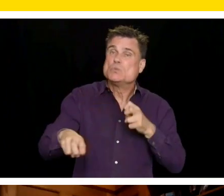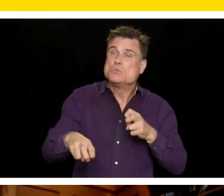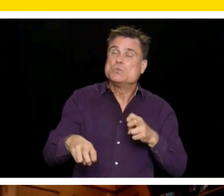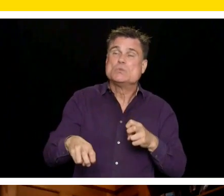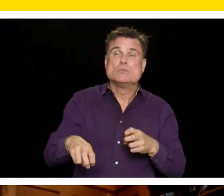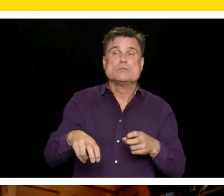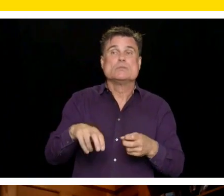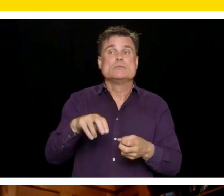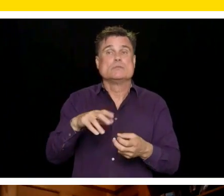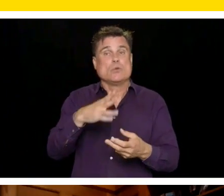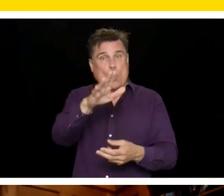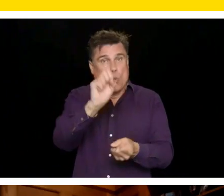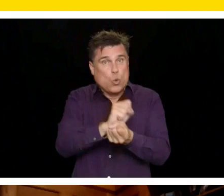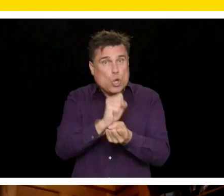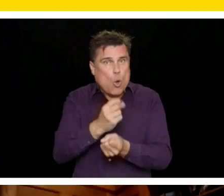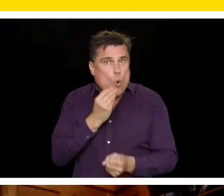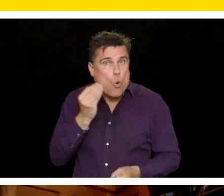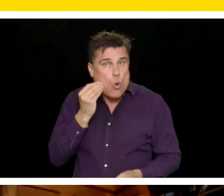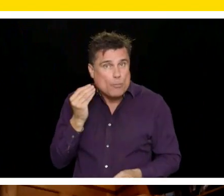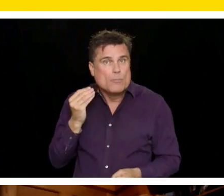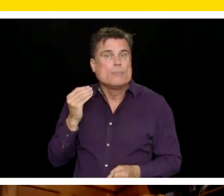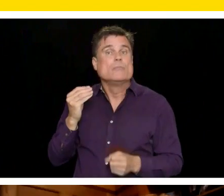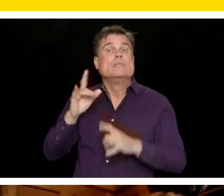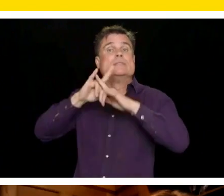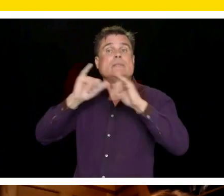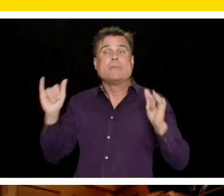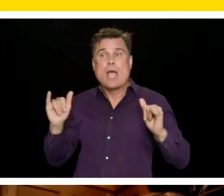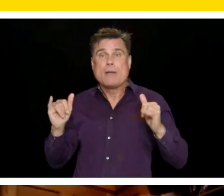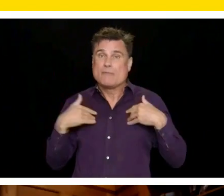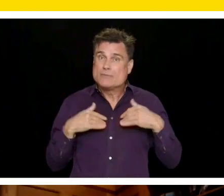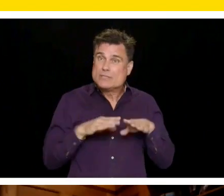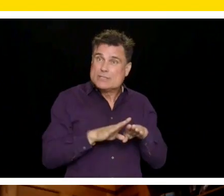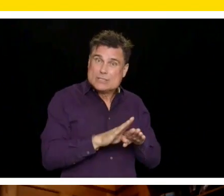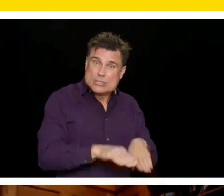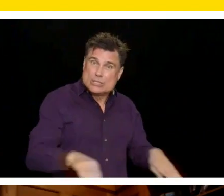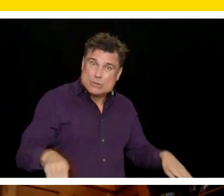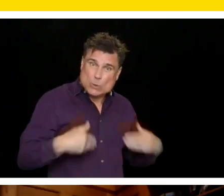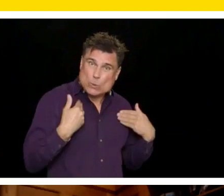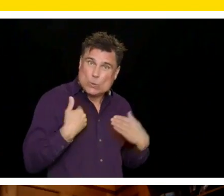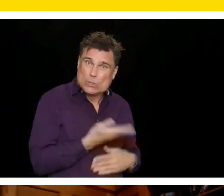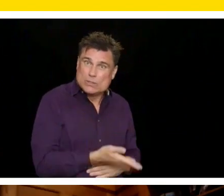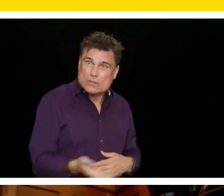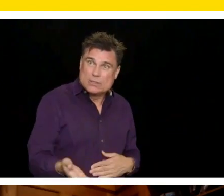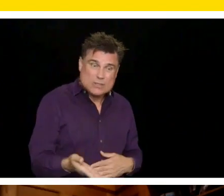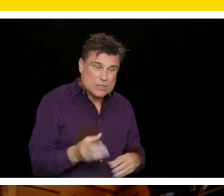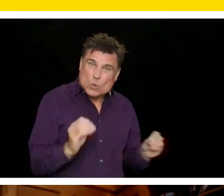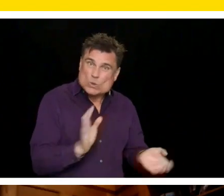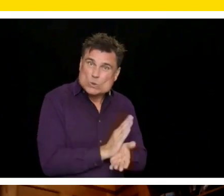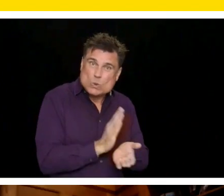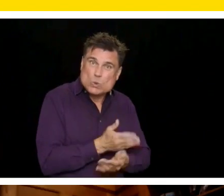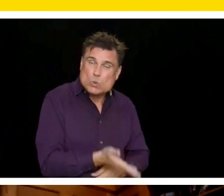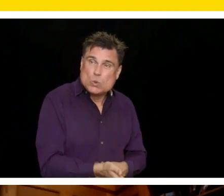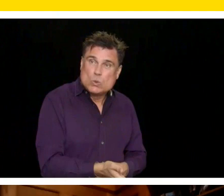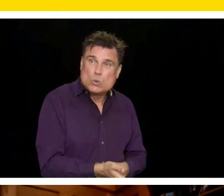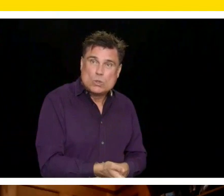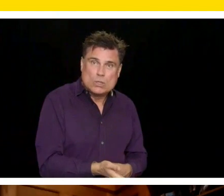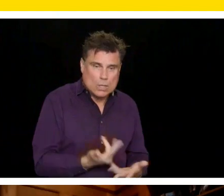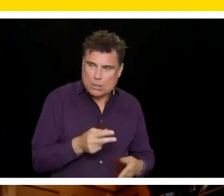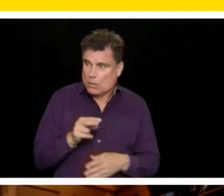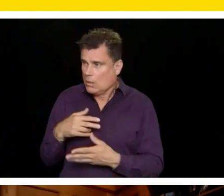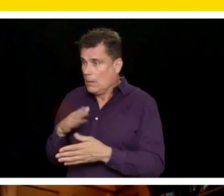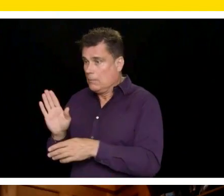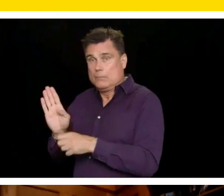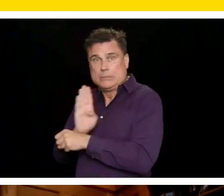of added responsibility on them, not only for their business and making major shifts with their business, but also